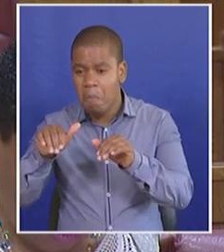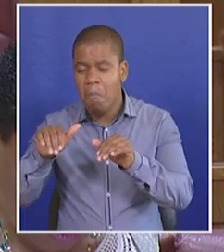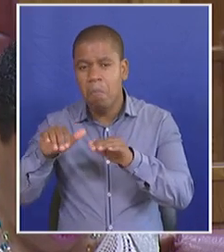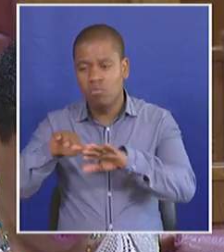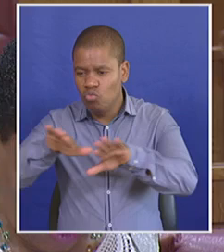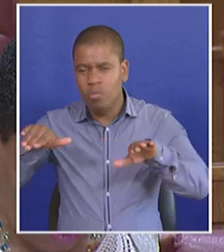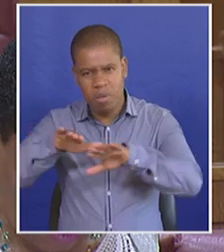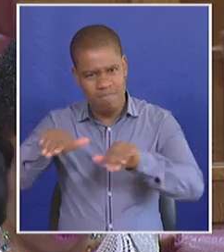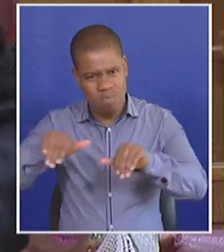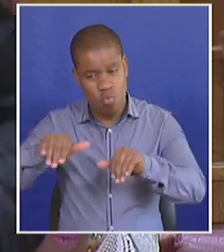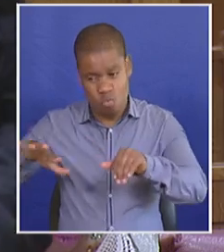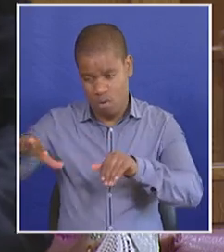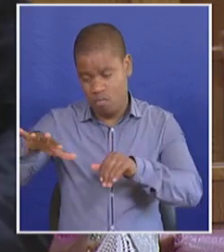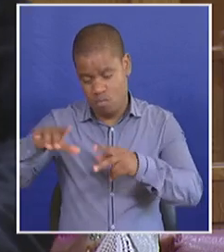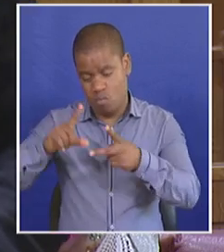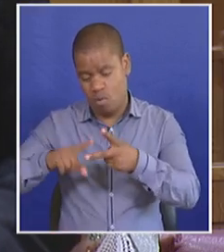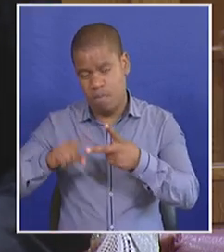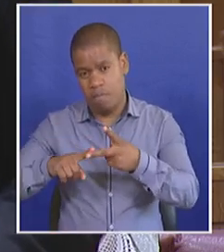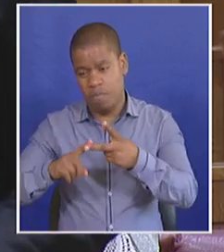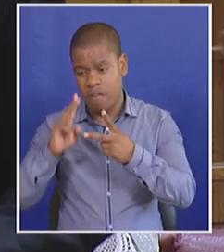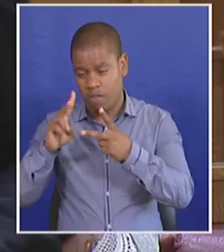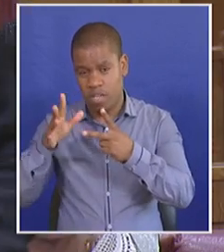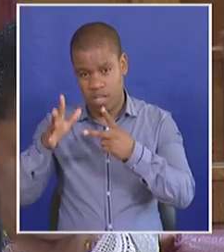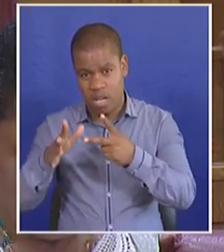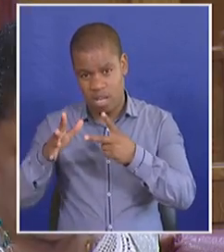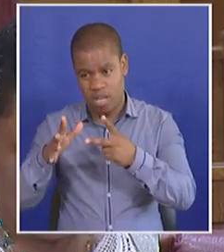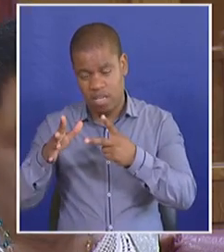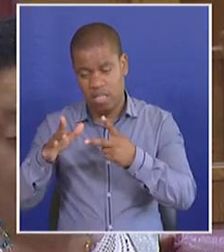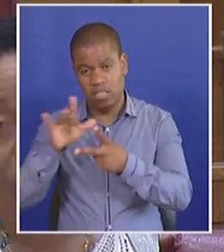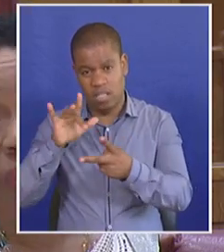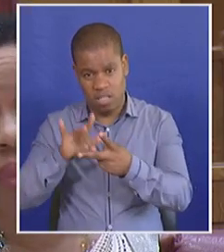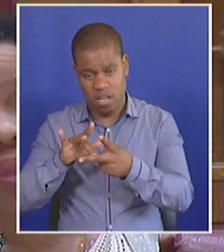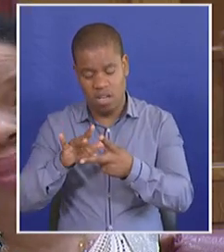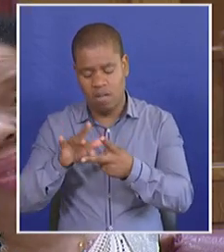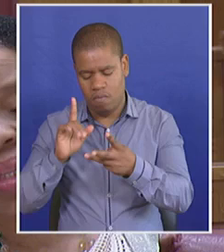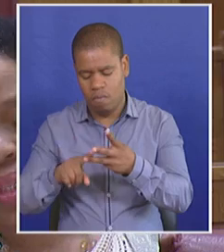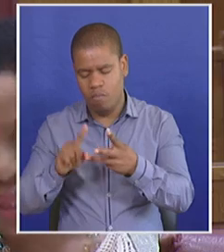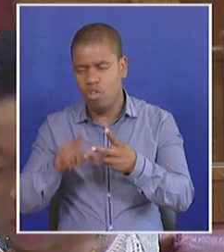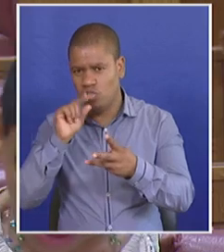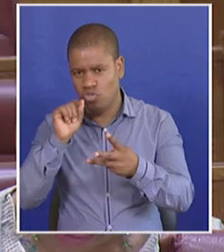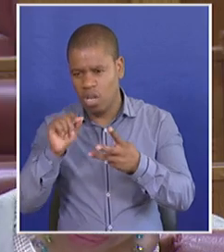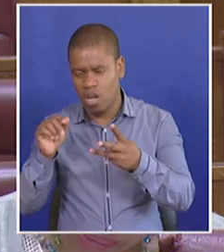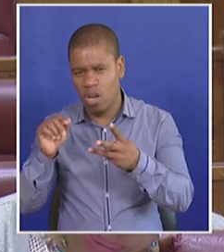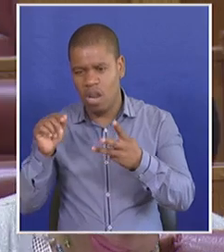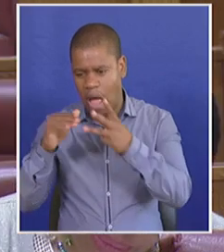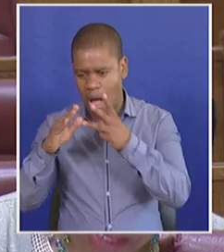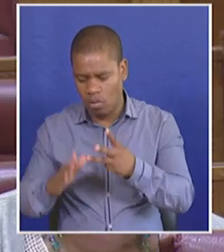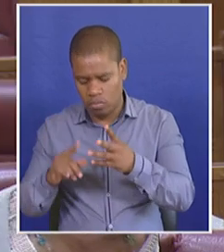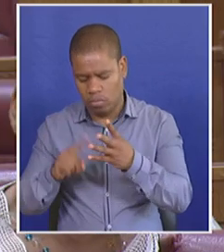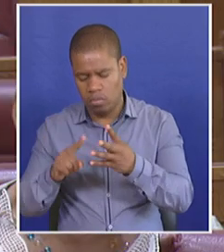chicken run, visitor center, sorry, the fourth one. Whether or not these